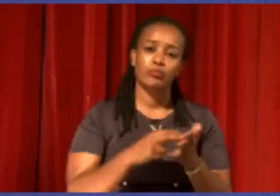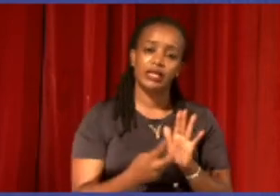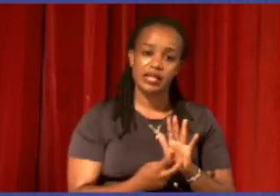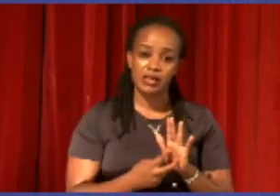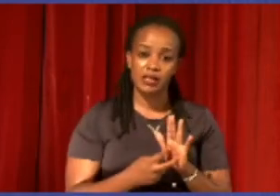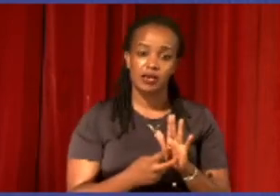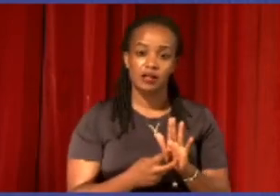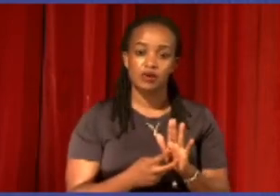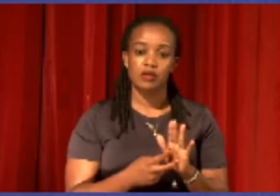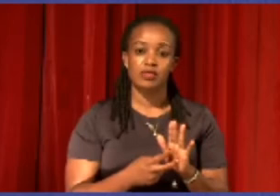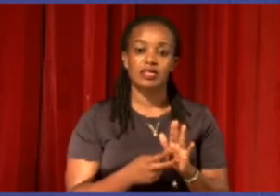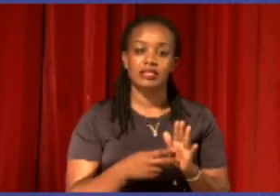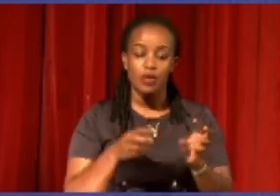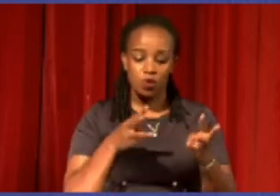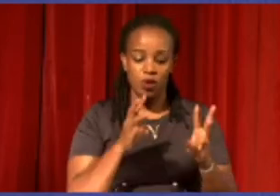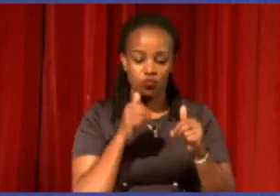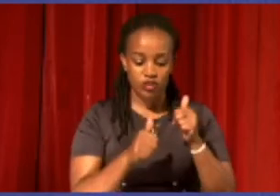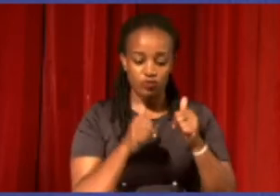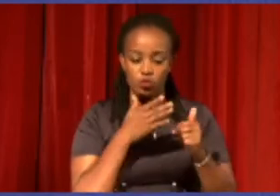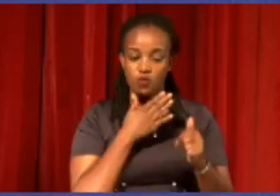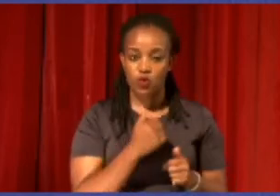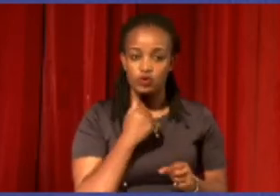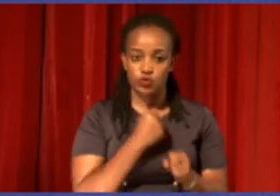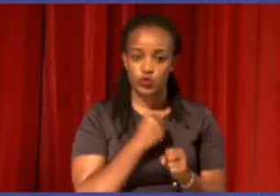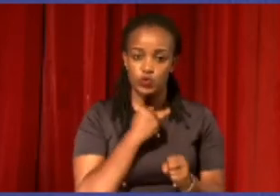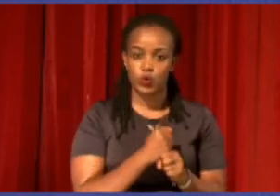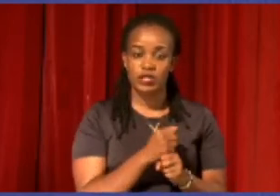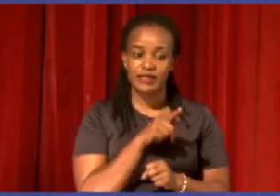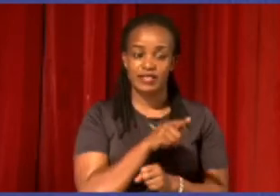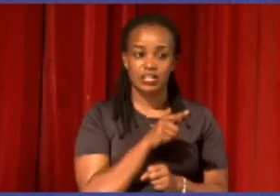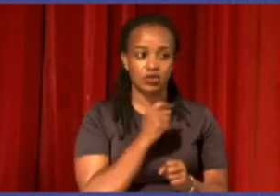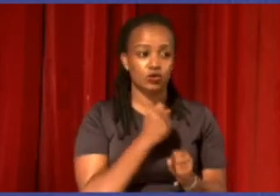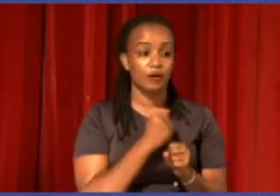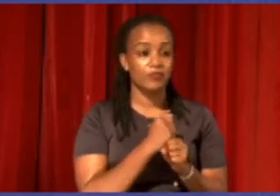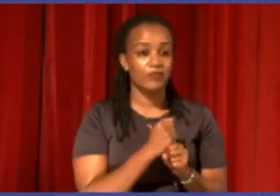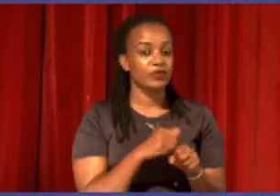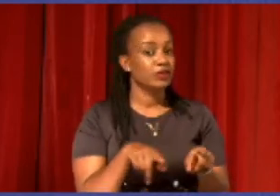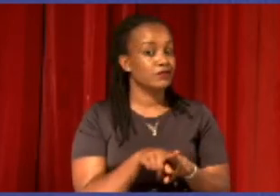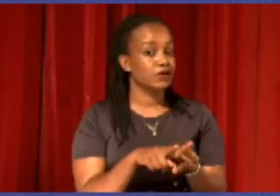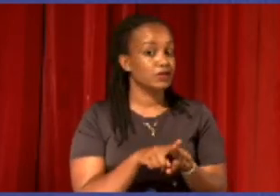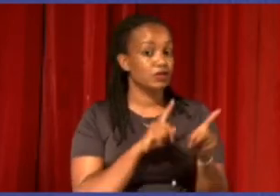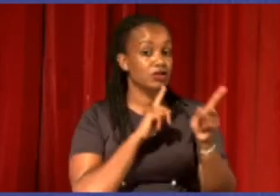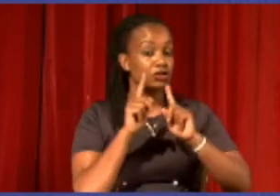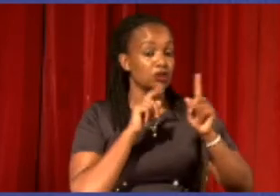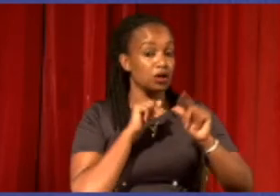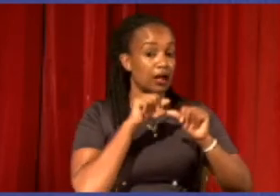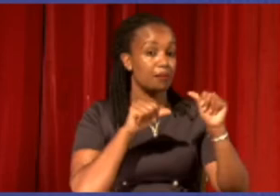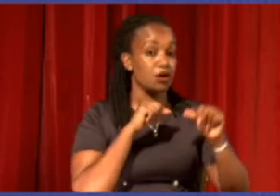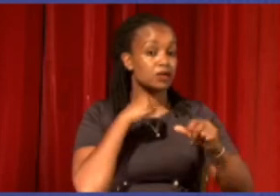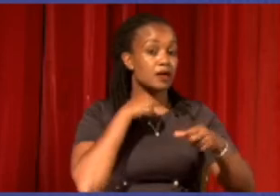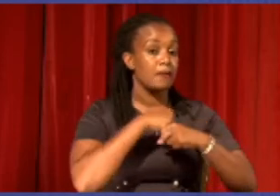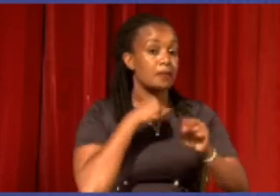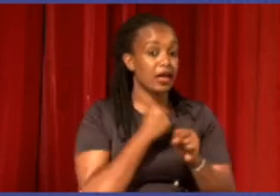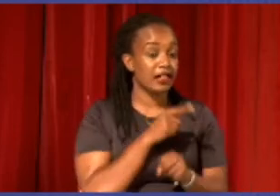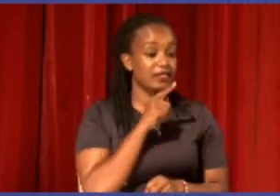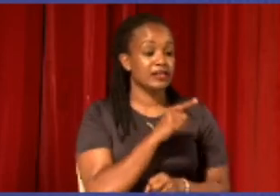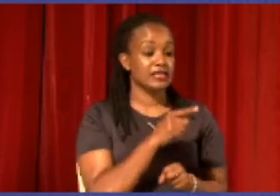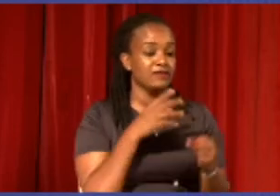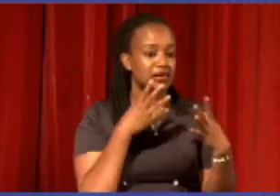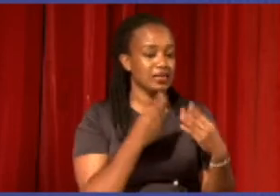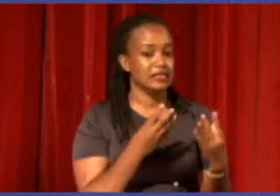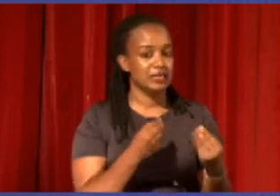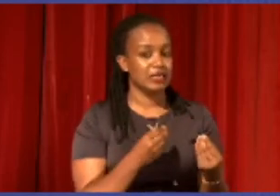there's a way we've worked it out. Okay. We've also talked to, like I said, there are many people coming on board to help us make this very easy to do. Make